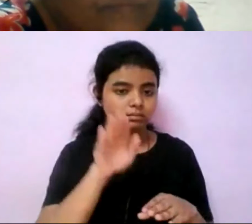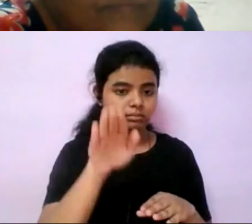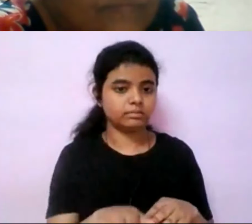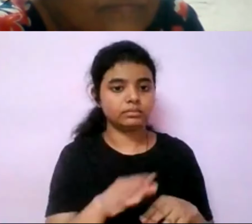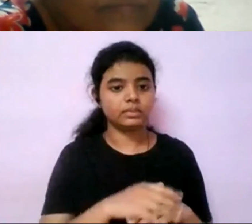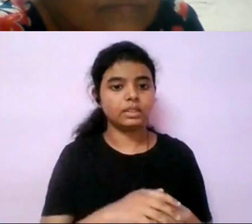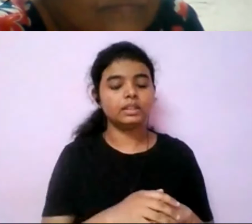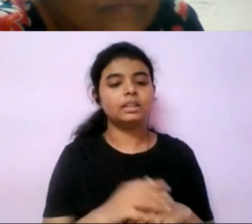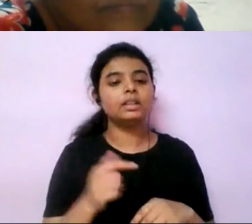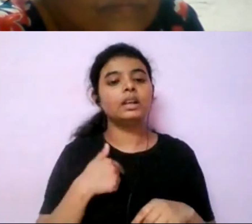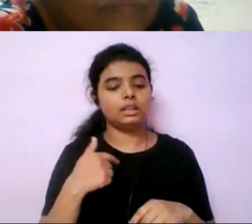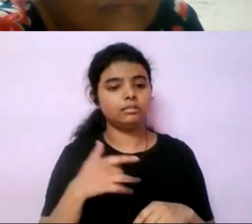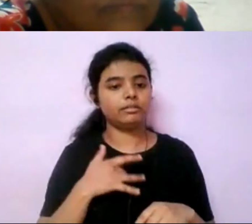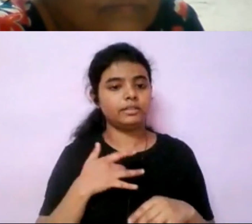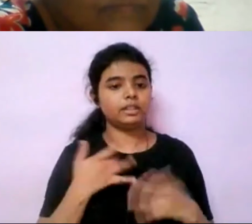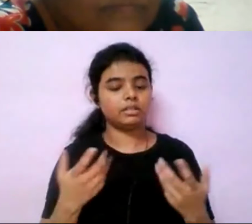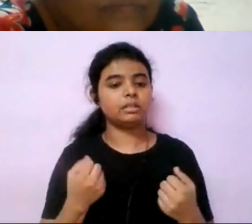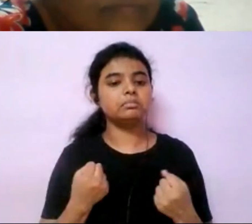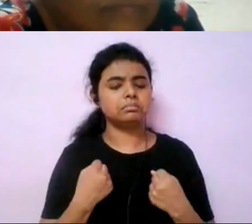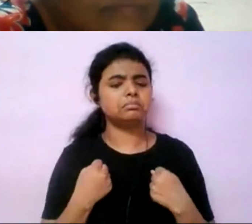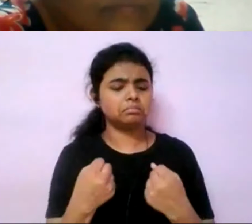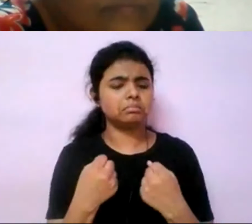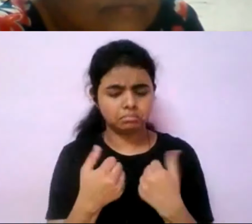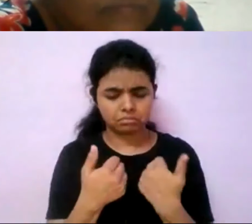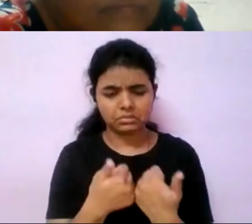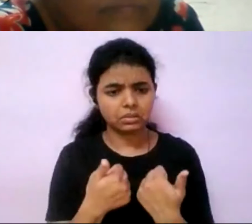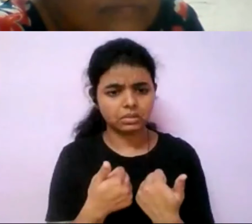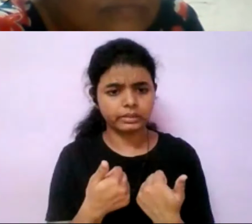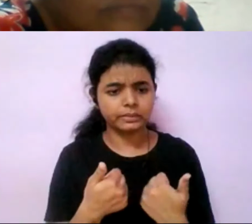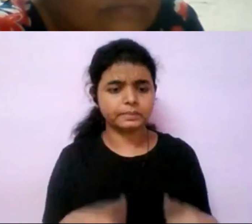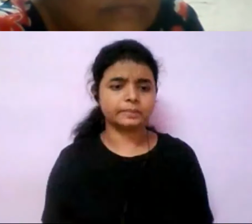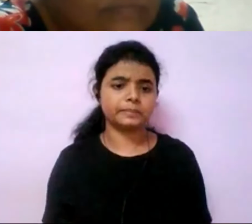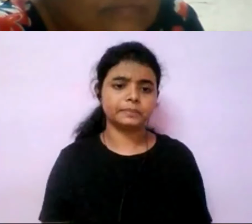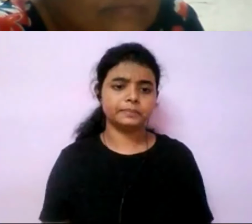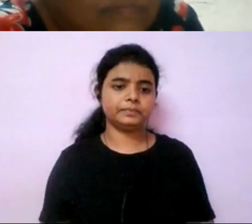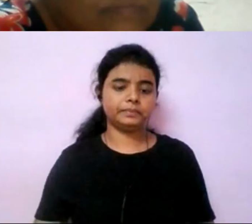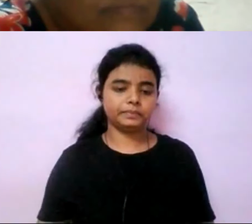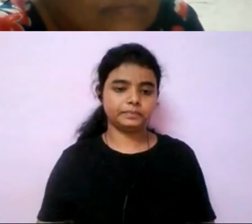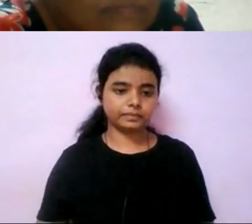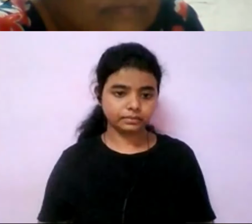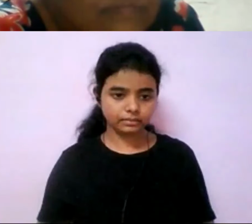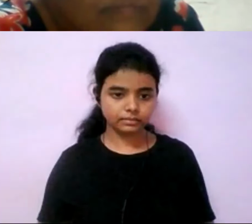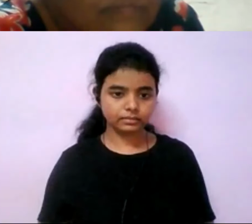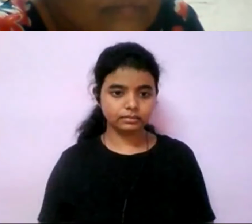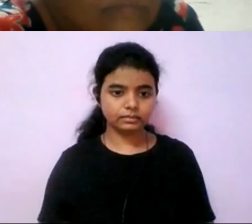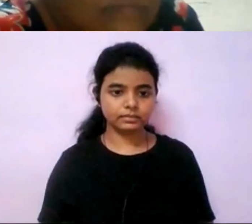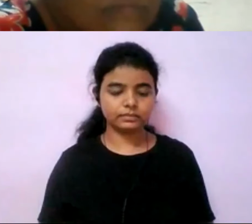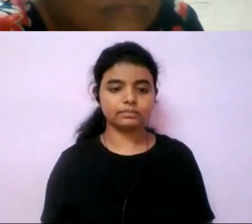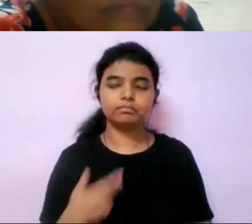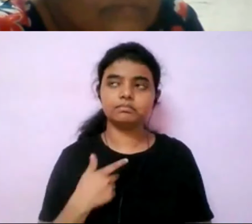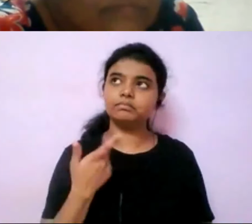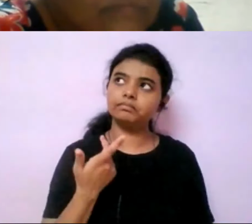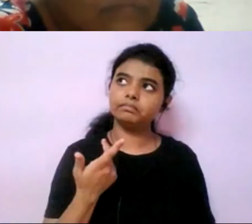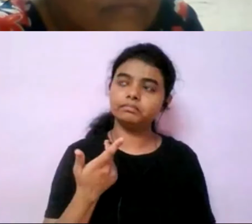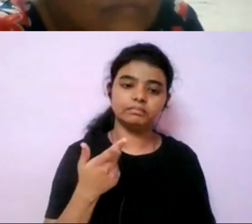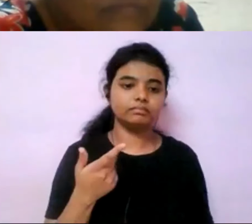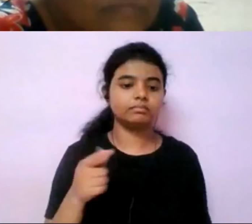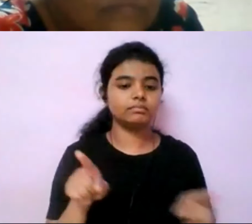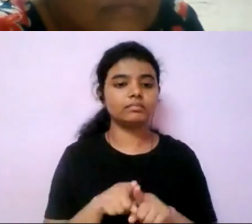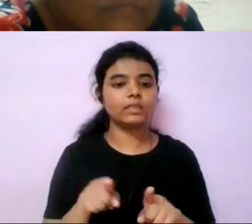many a times I do feel very strongly that, our, and as I speak as an